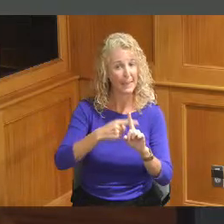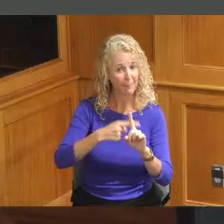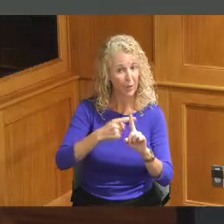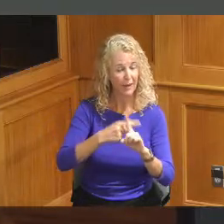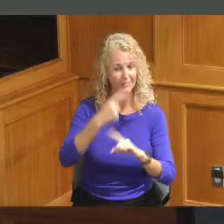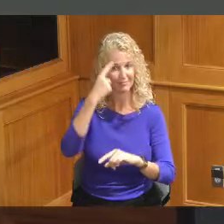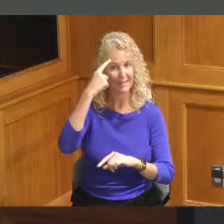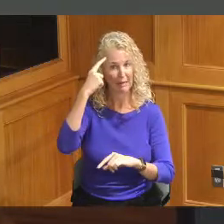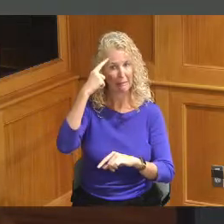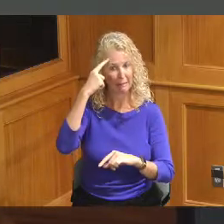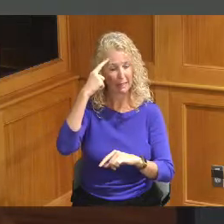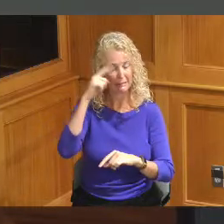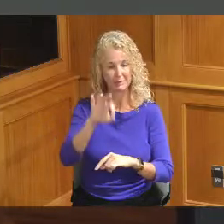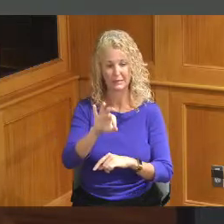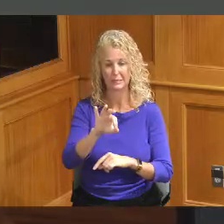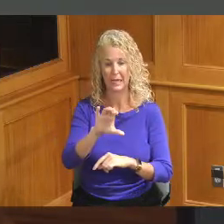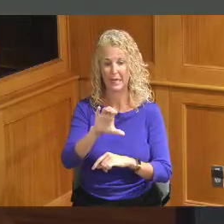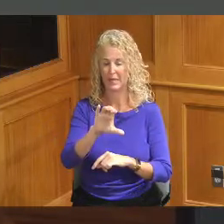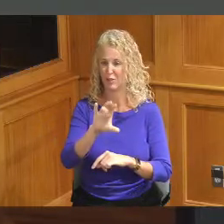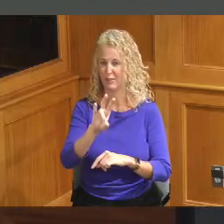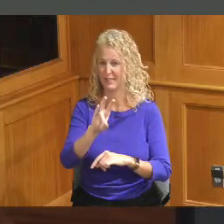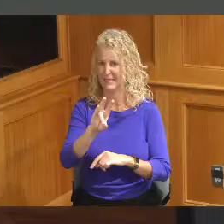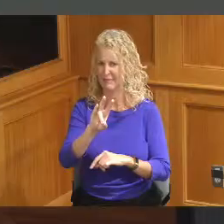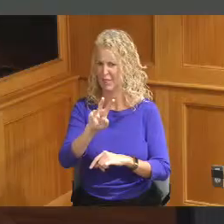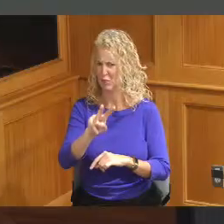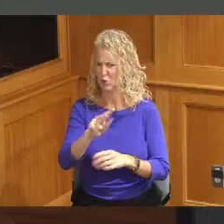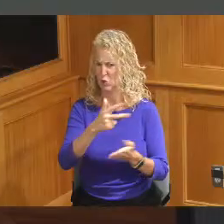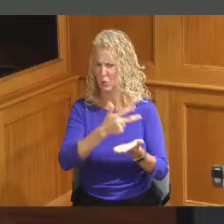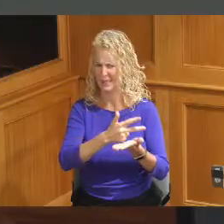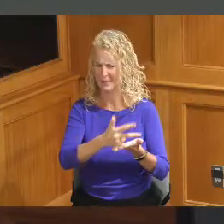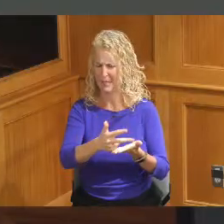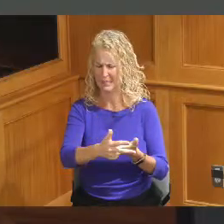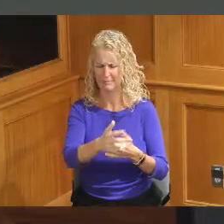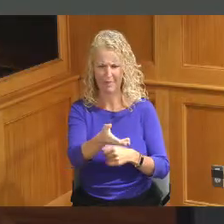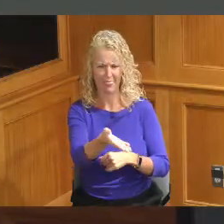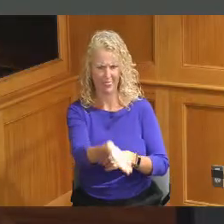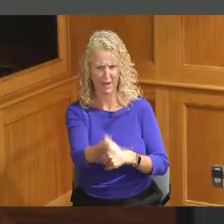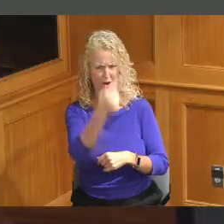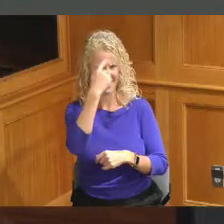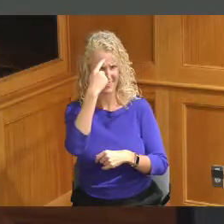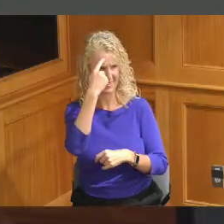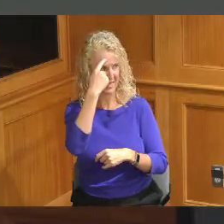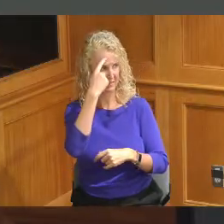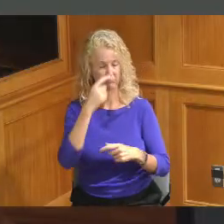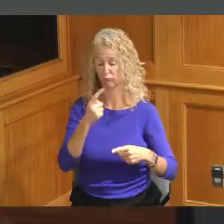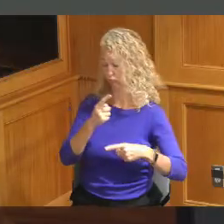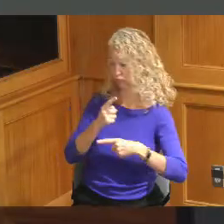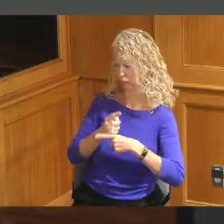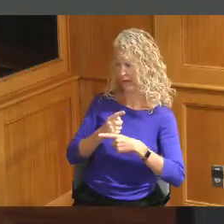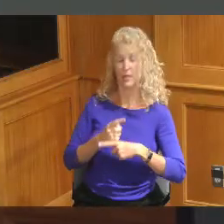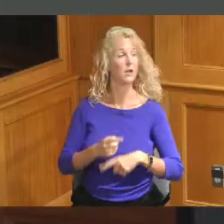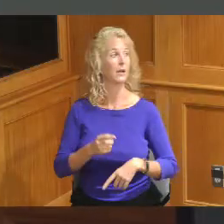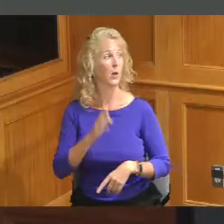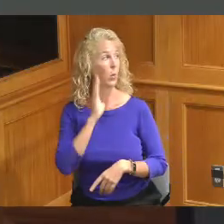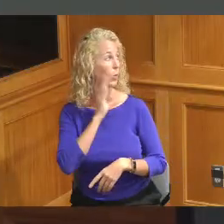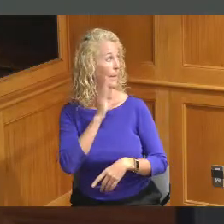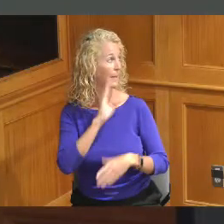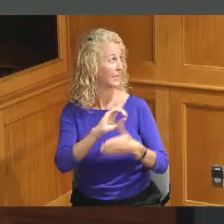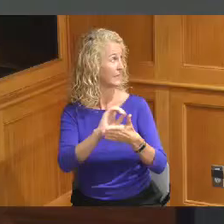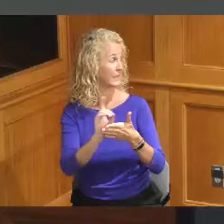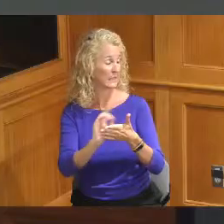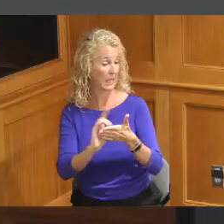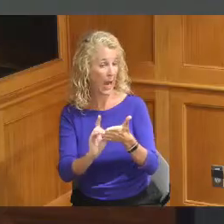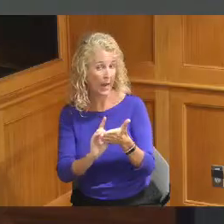there's 972 parking spaces on that lot now. This will be the